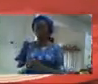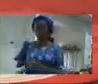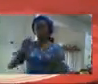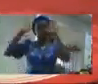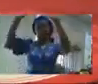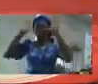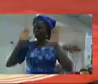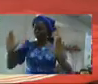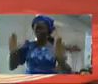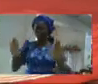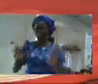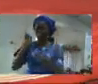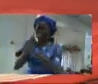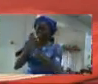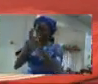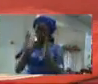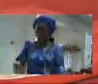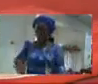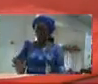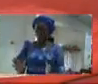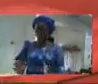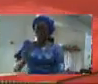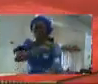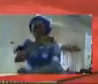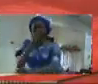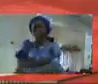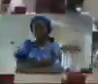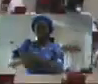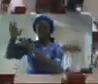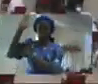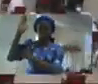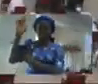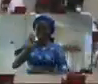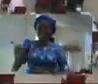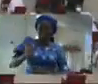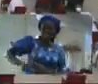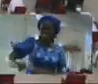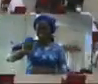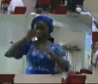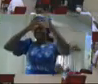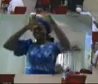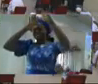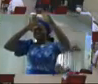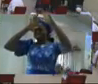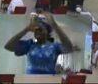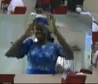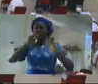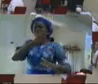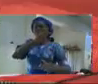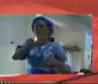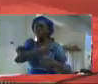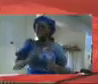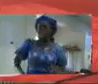Wonderful, Counselor, Mighty God, Everlasting Father, Prince of